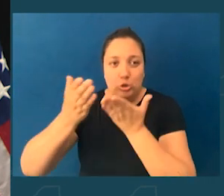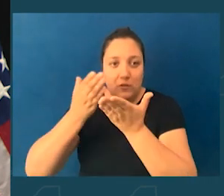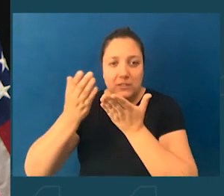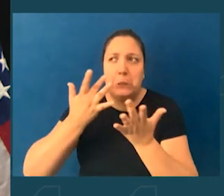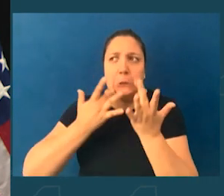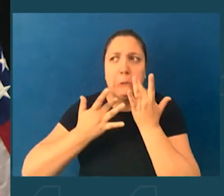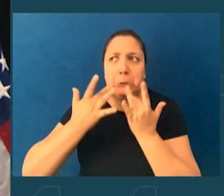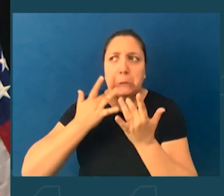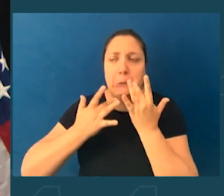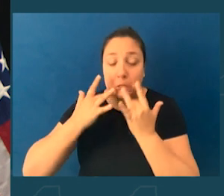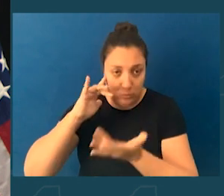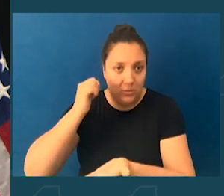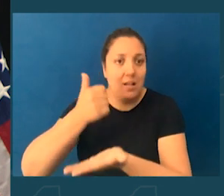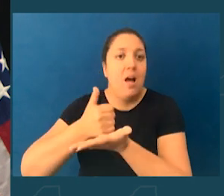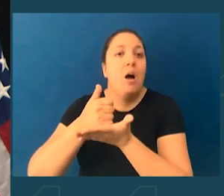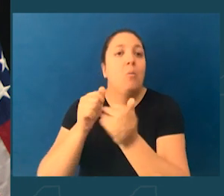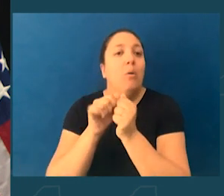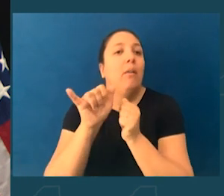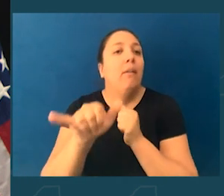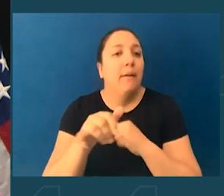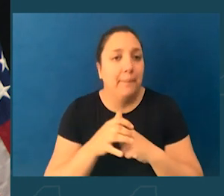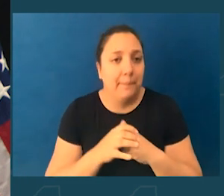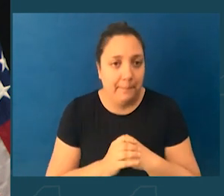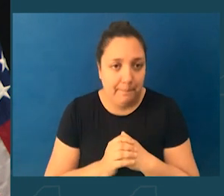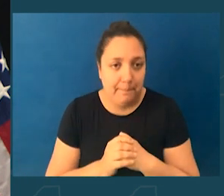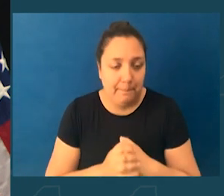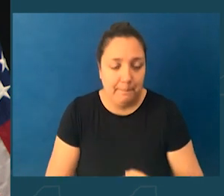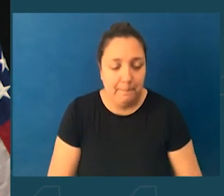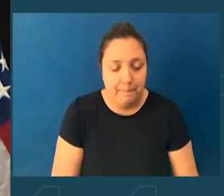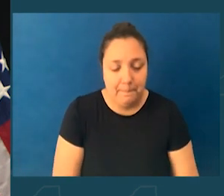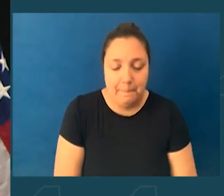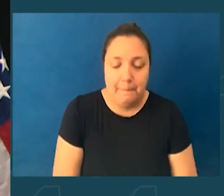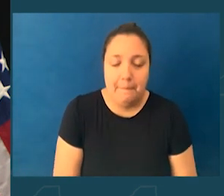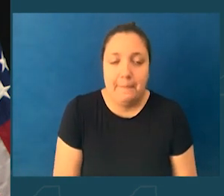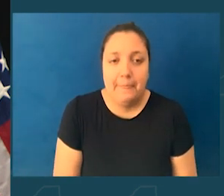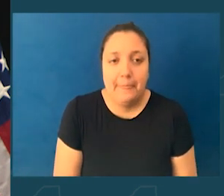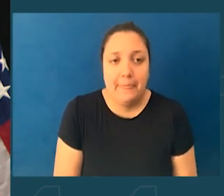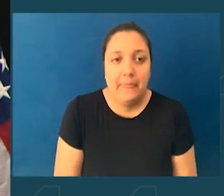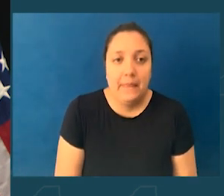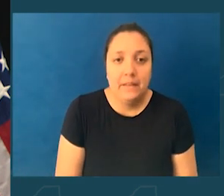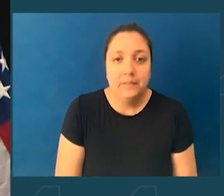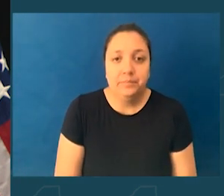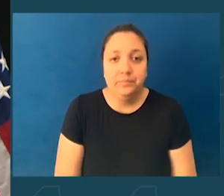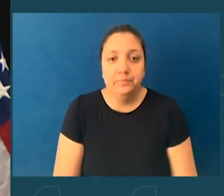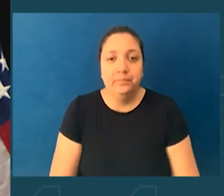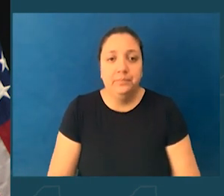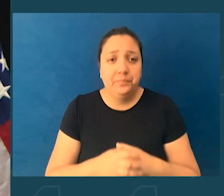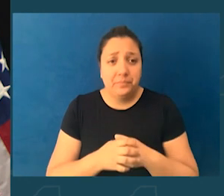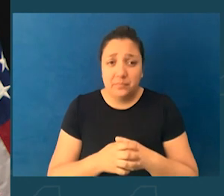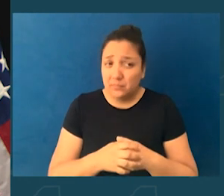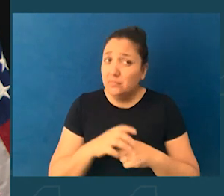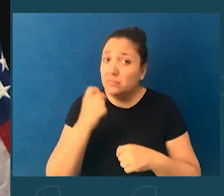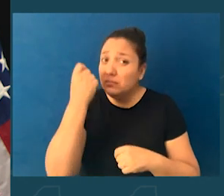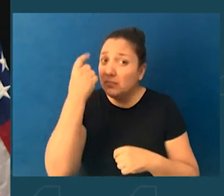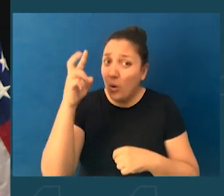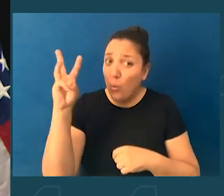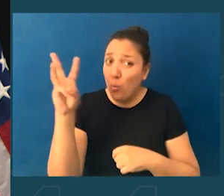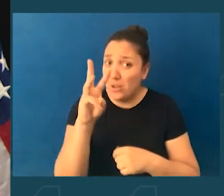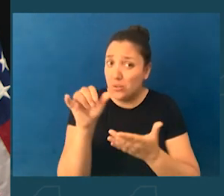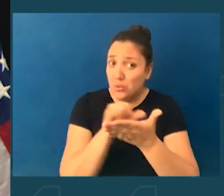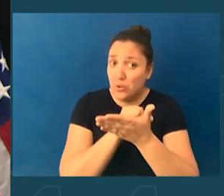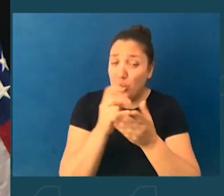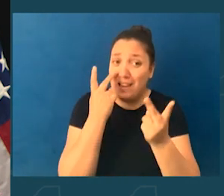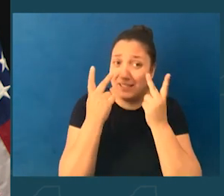pandemic, disproportionate economic distress, a racially targeted massacre, natural disasters and tragedies, and